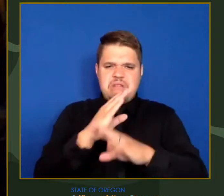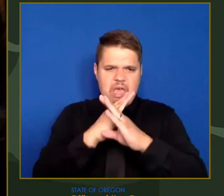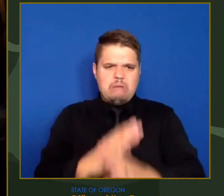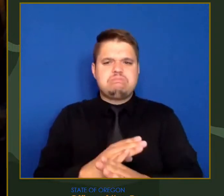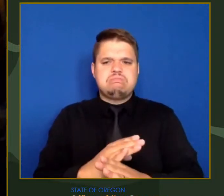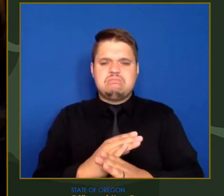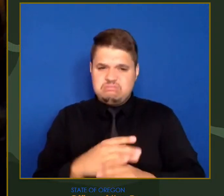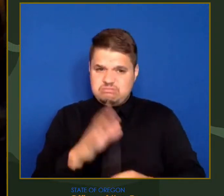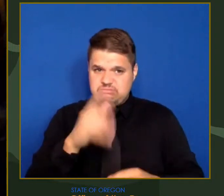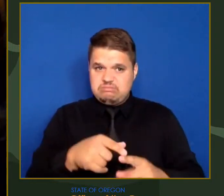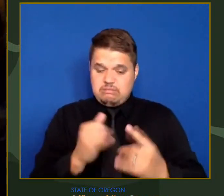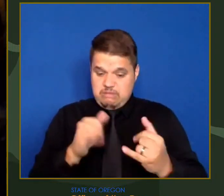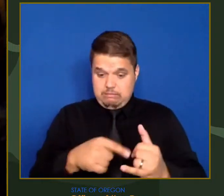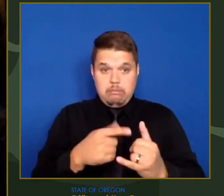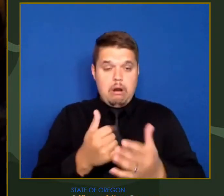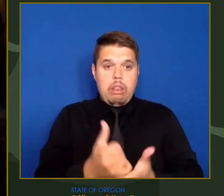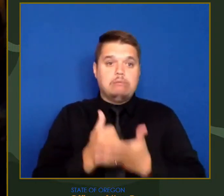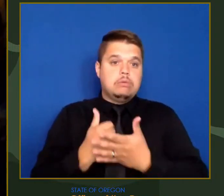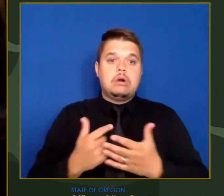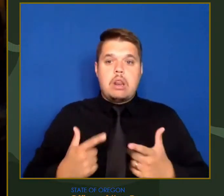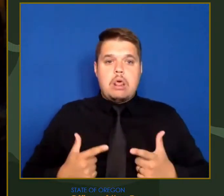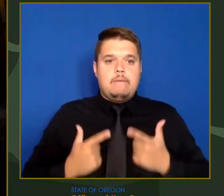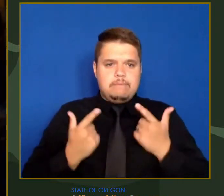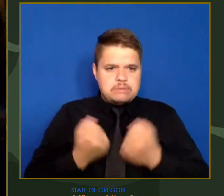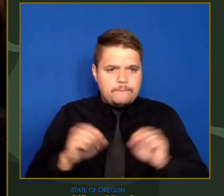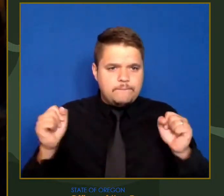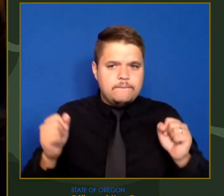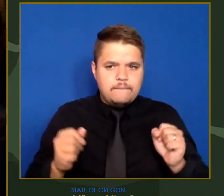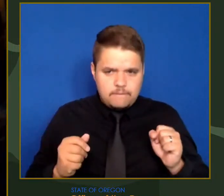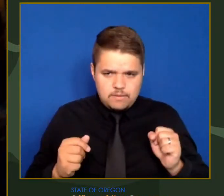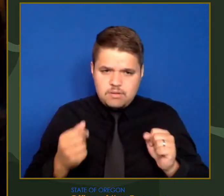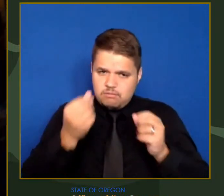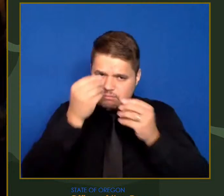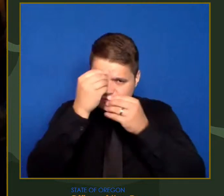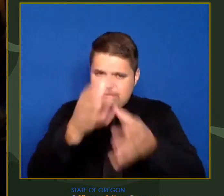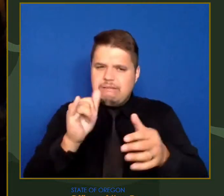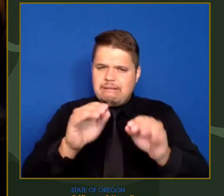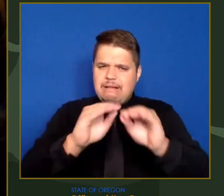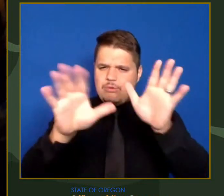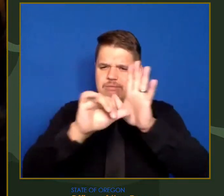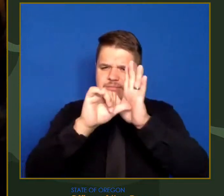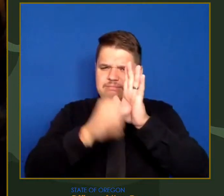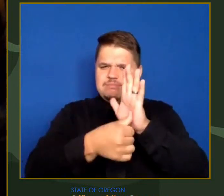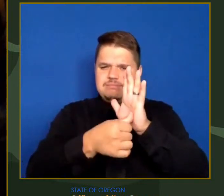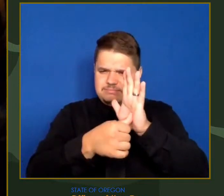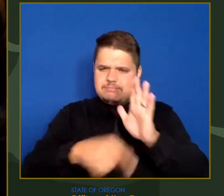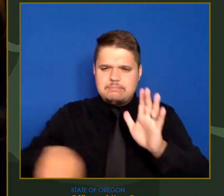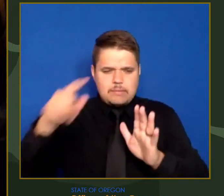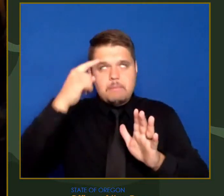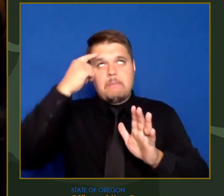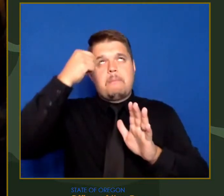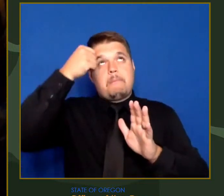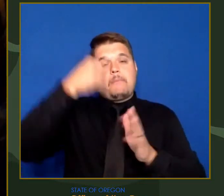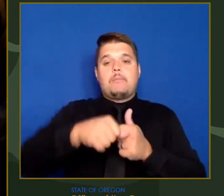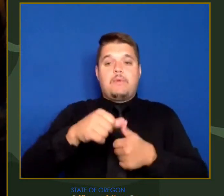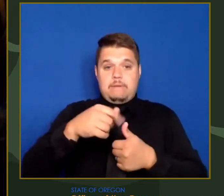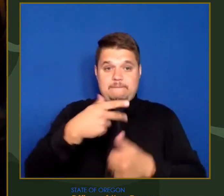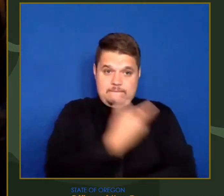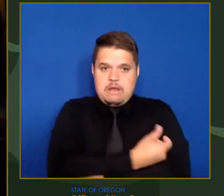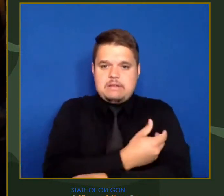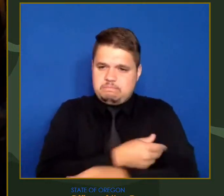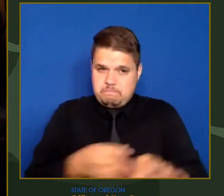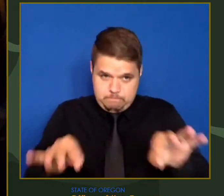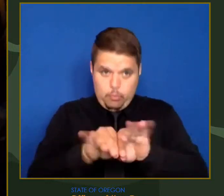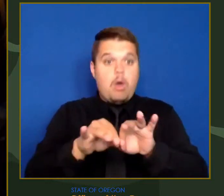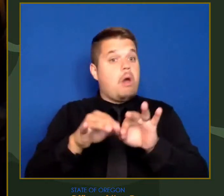That's a testament to your collective efforts to stem the tide of the virus. Thank you. And that brings us to the other